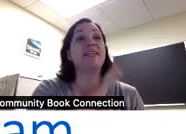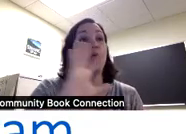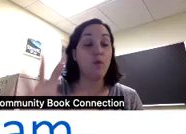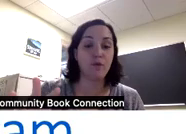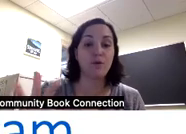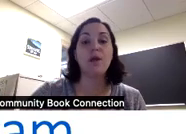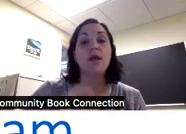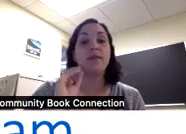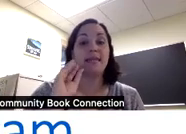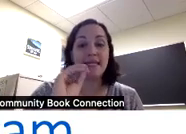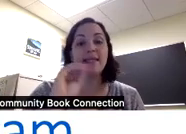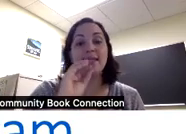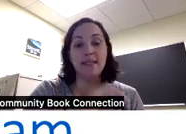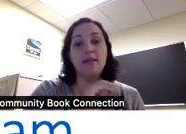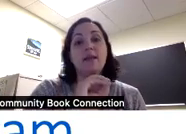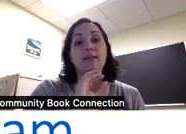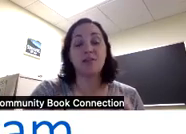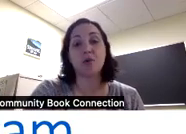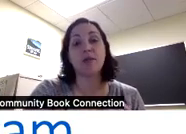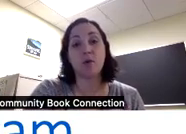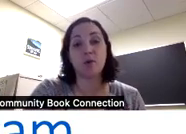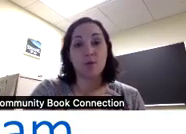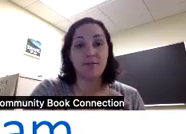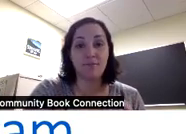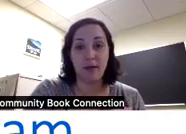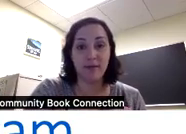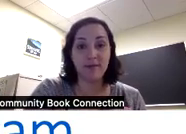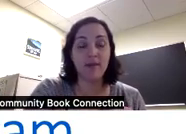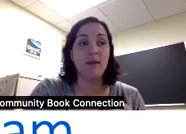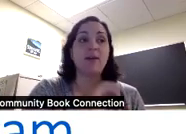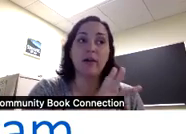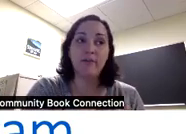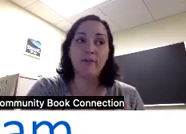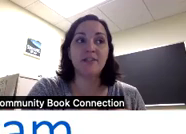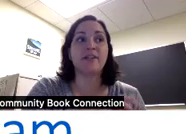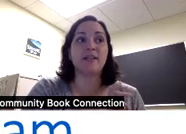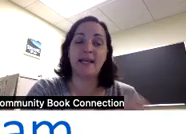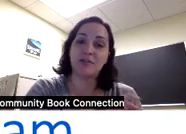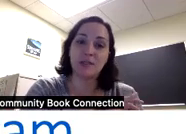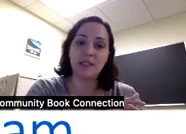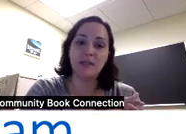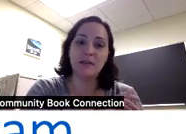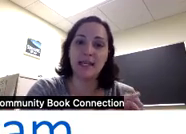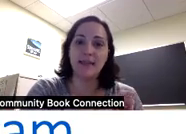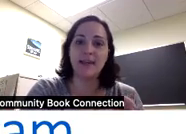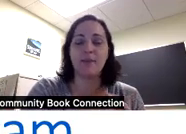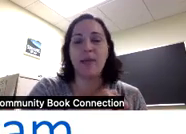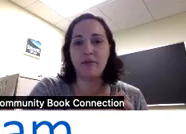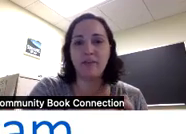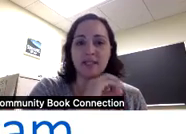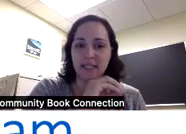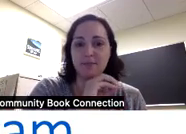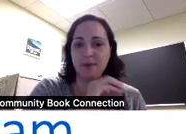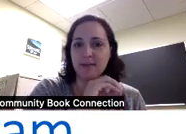and they've taken over and they eat and destroy the coral reef polyps. There are other fish that are naturally like that,